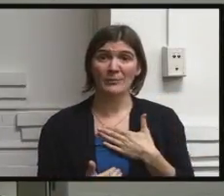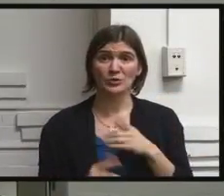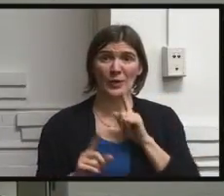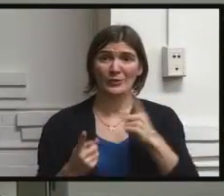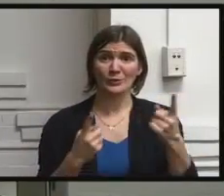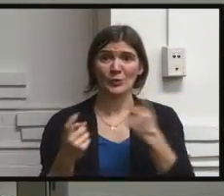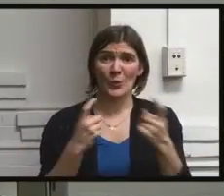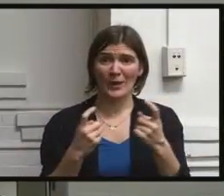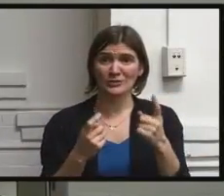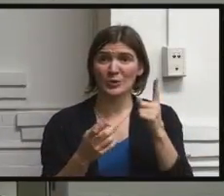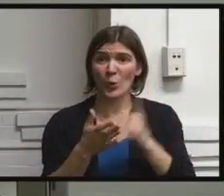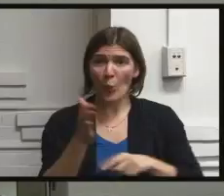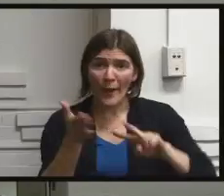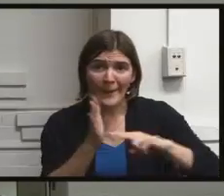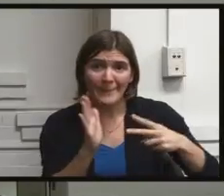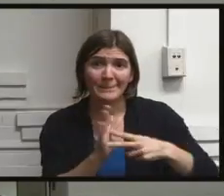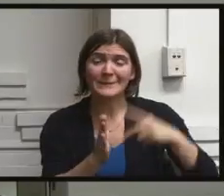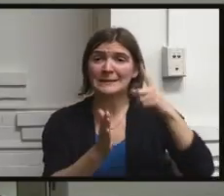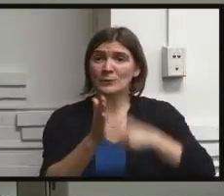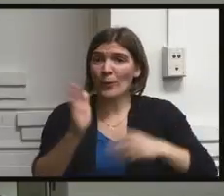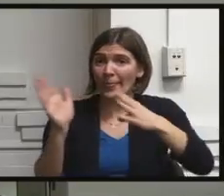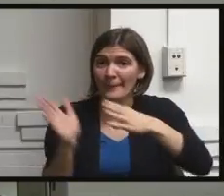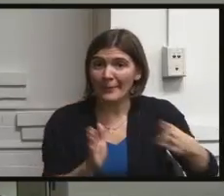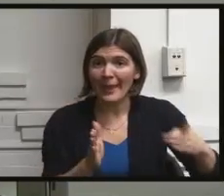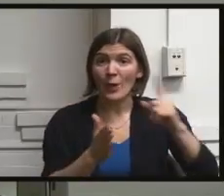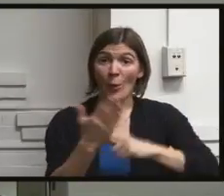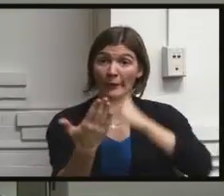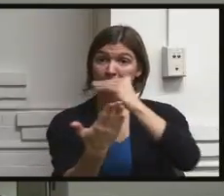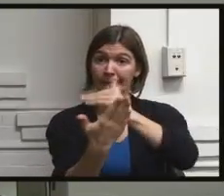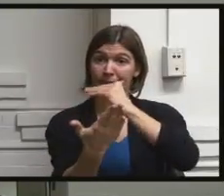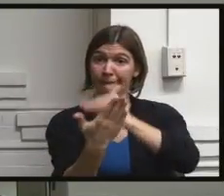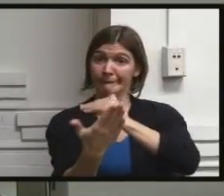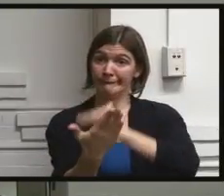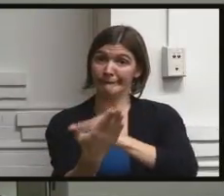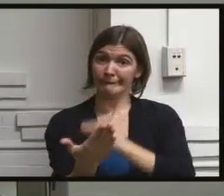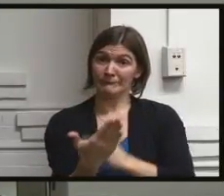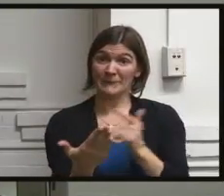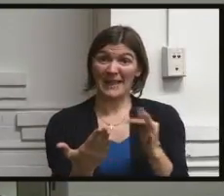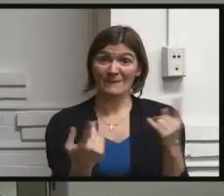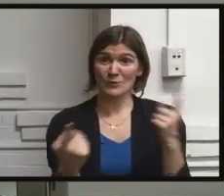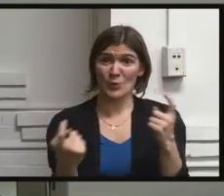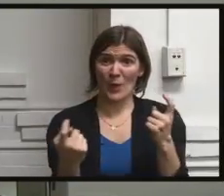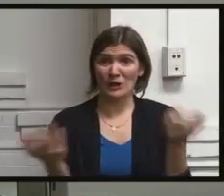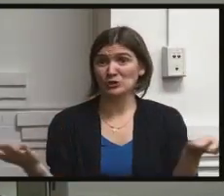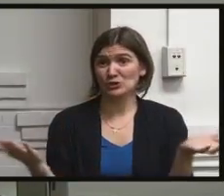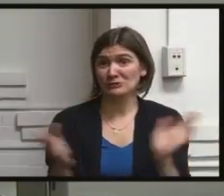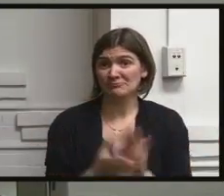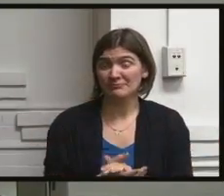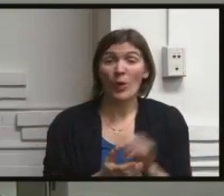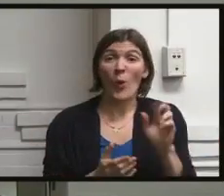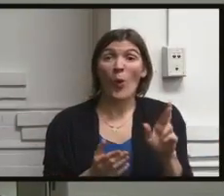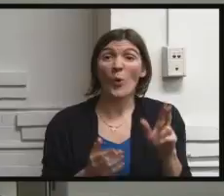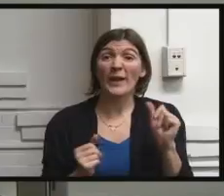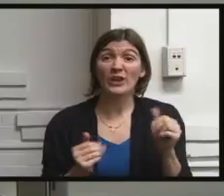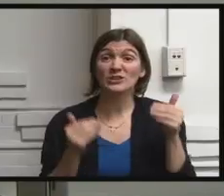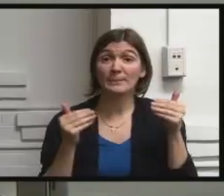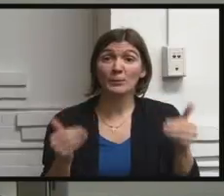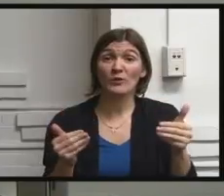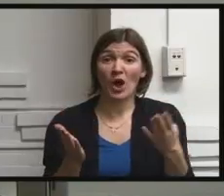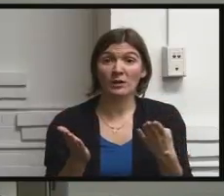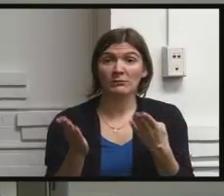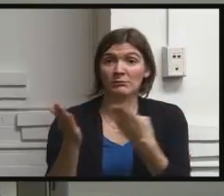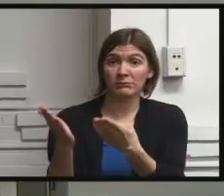involved in the plan and any of the substantive questions that it may raise, or we can move on to the question